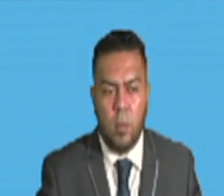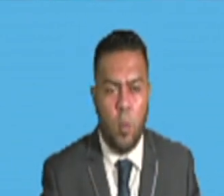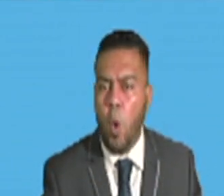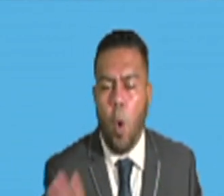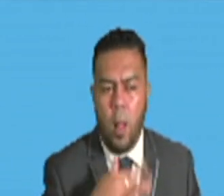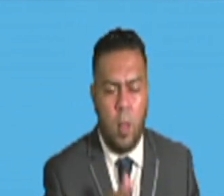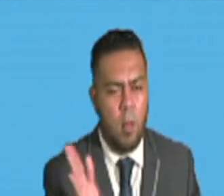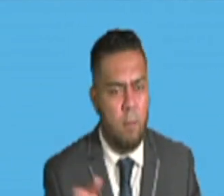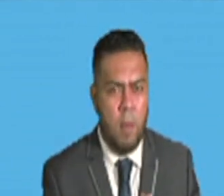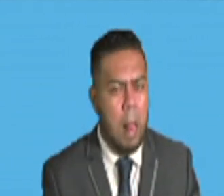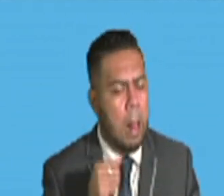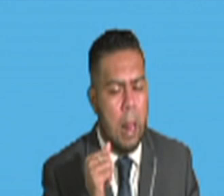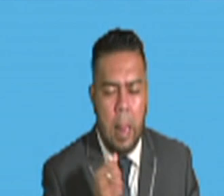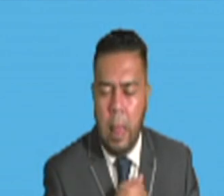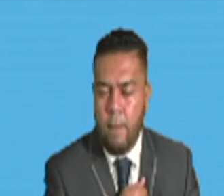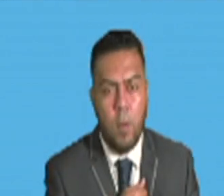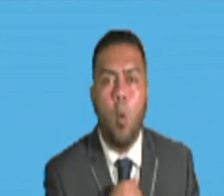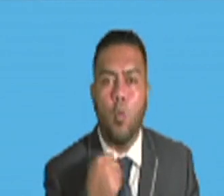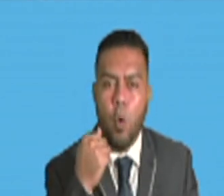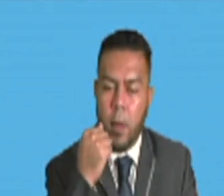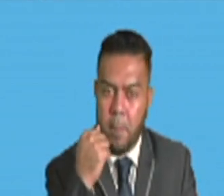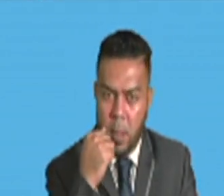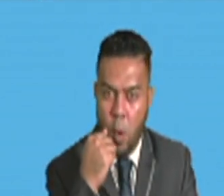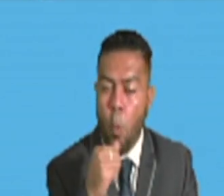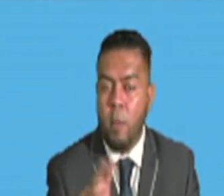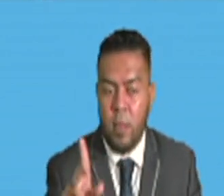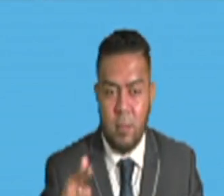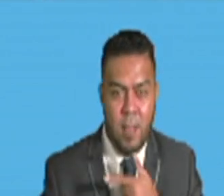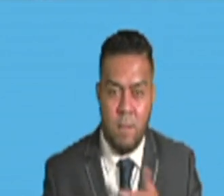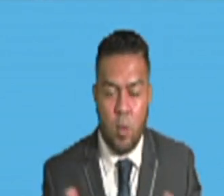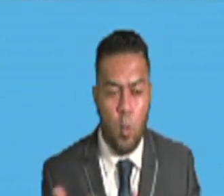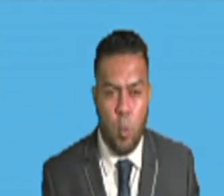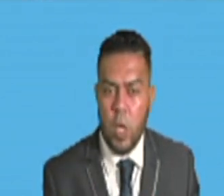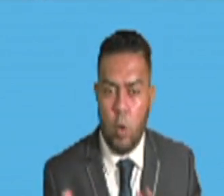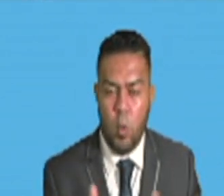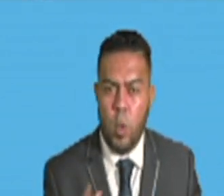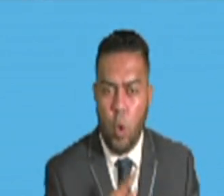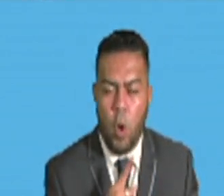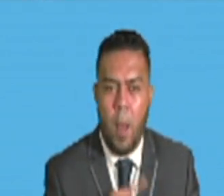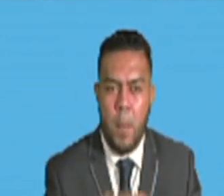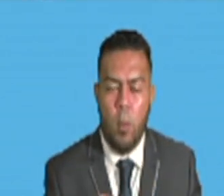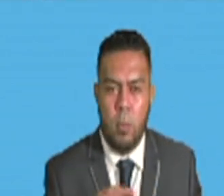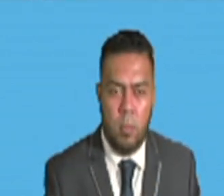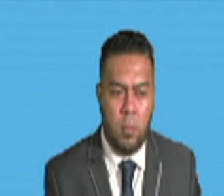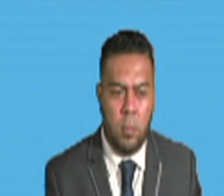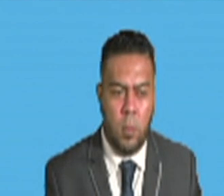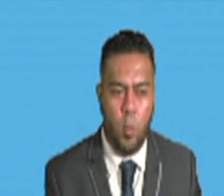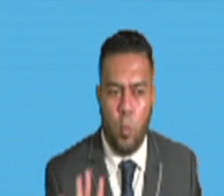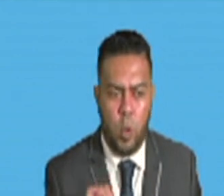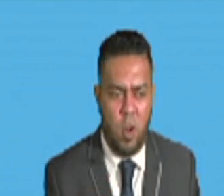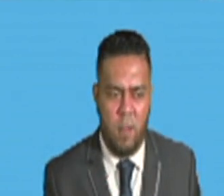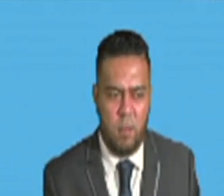rugby. When the Fijian sevens team does well, we congratulate them. We talk about them. We give them the accolades. We don't